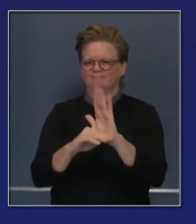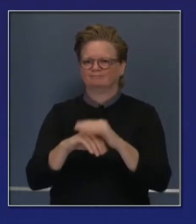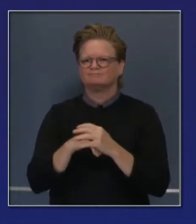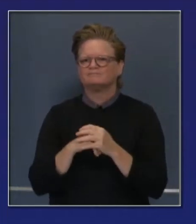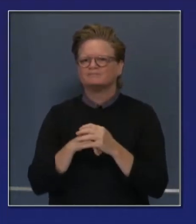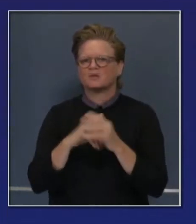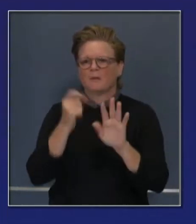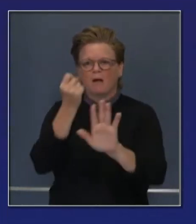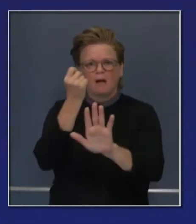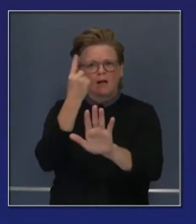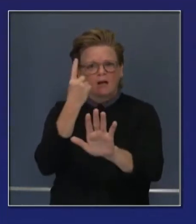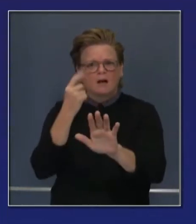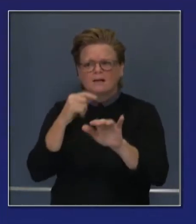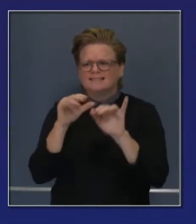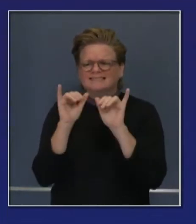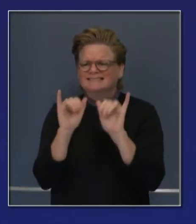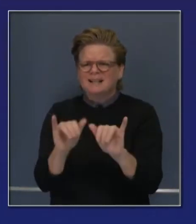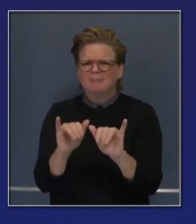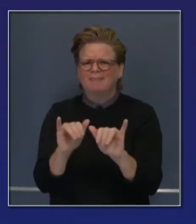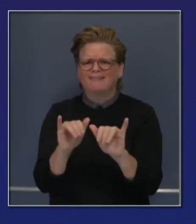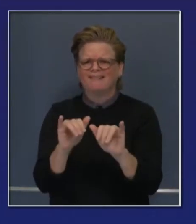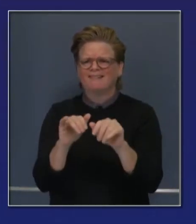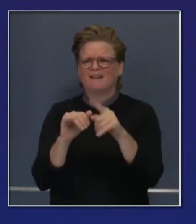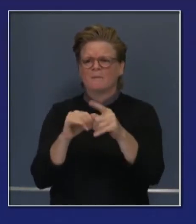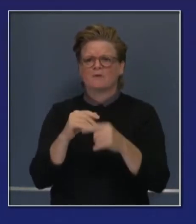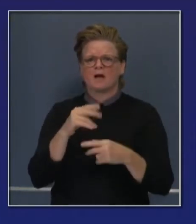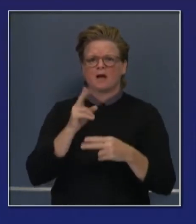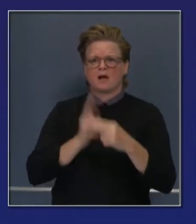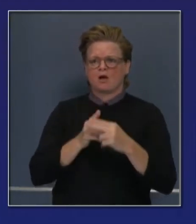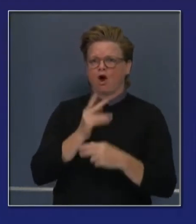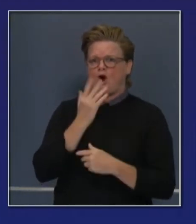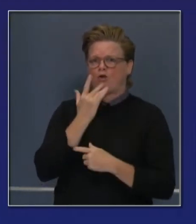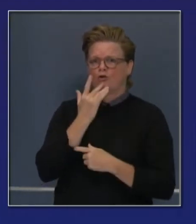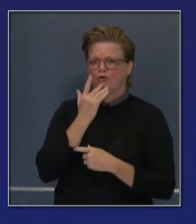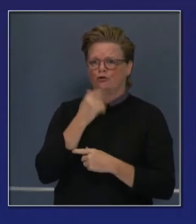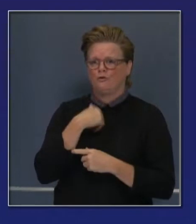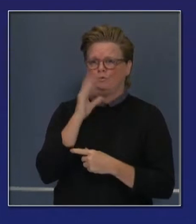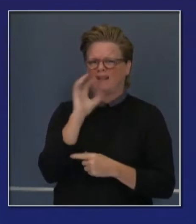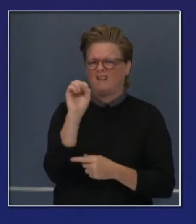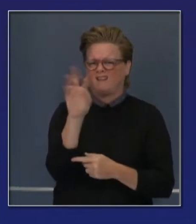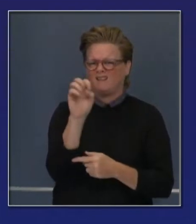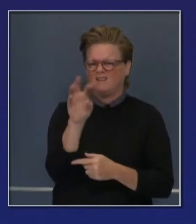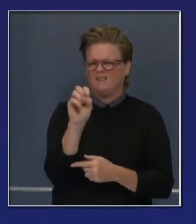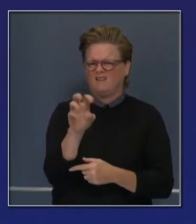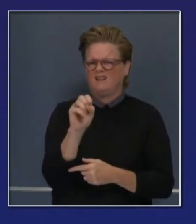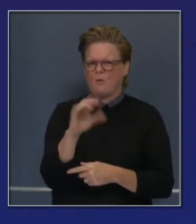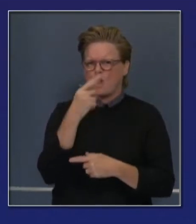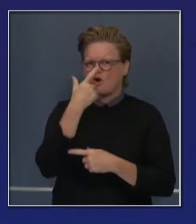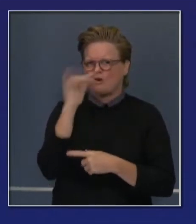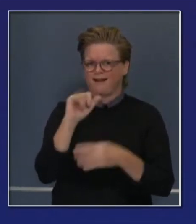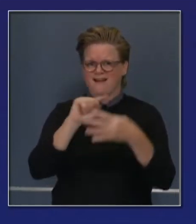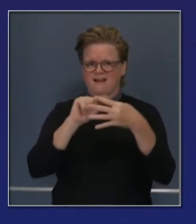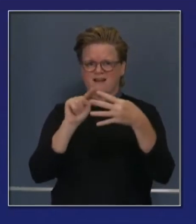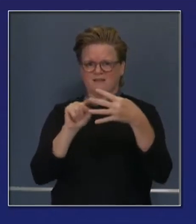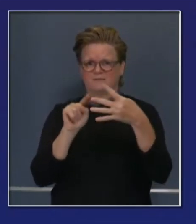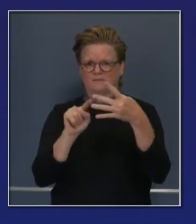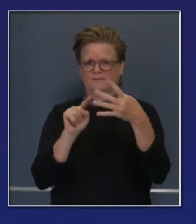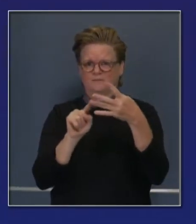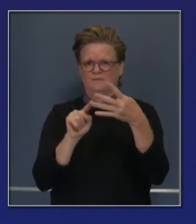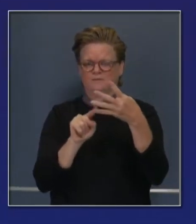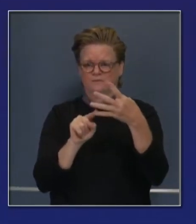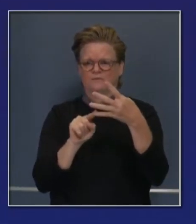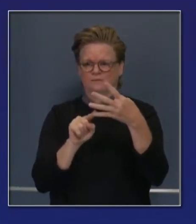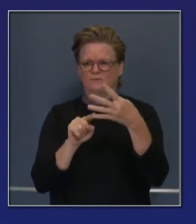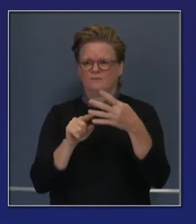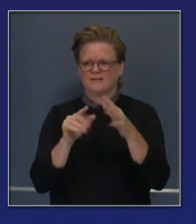in terms of its consequence, in terms of what it covers. Simple, also slow, and I'll get to